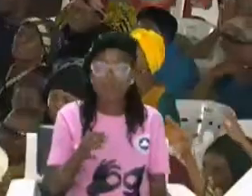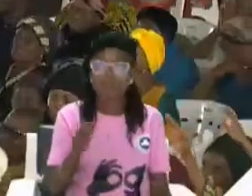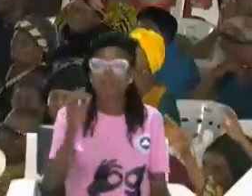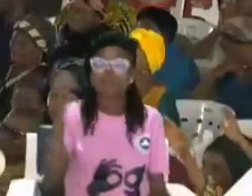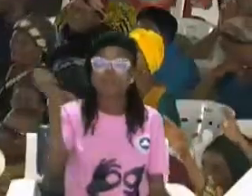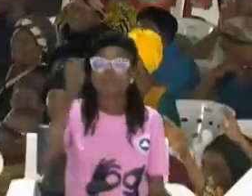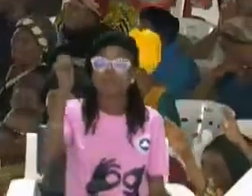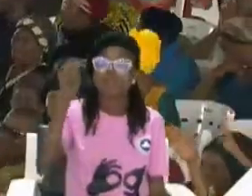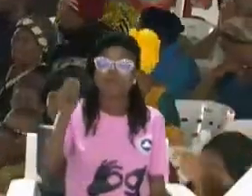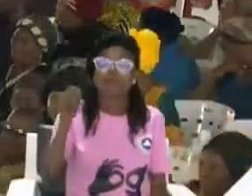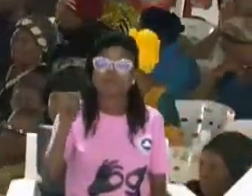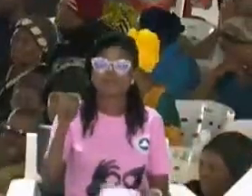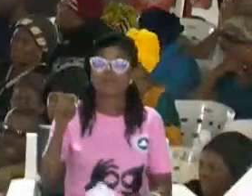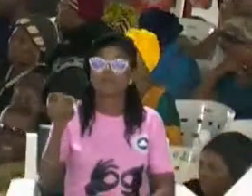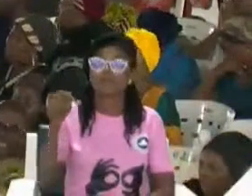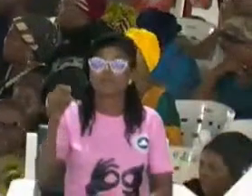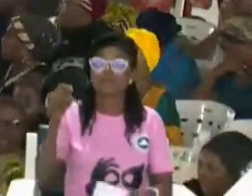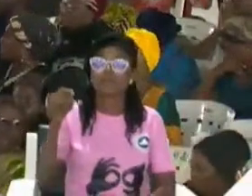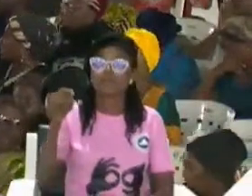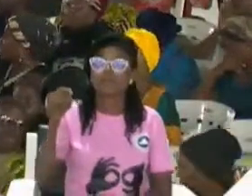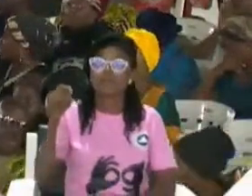Lord!